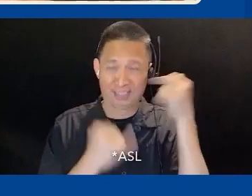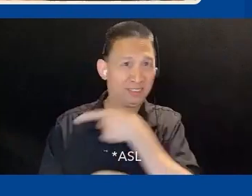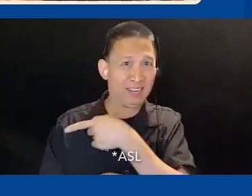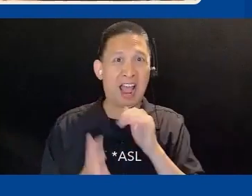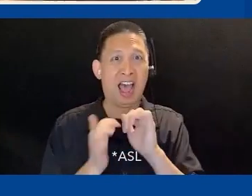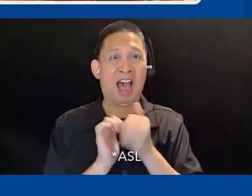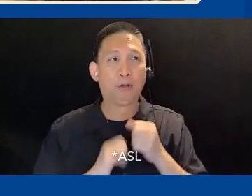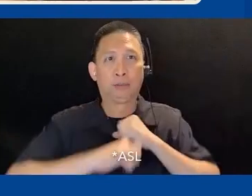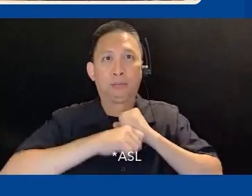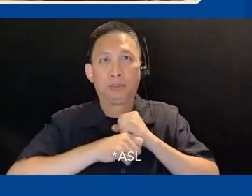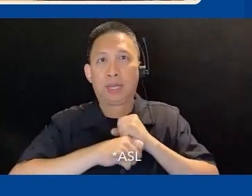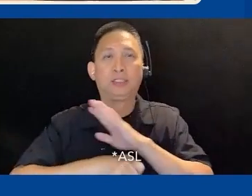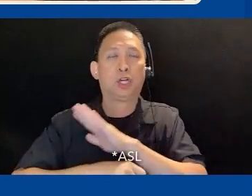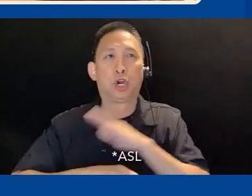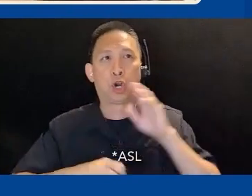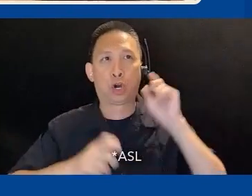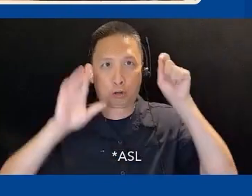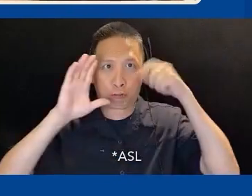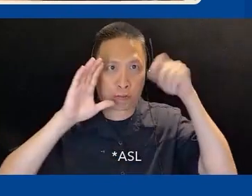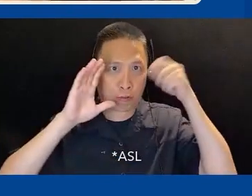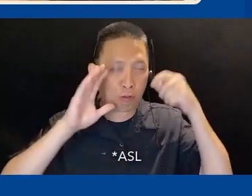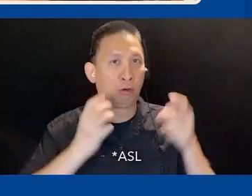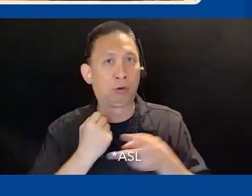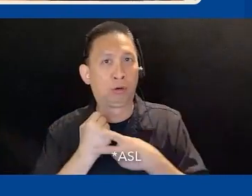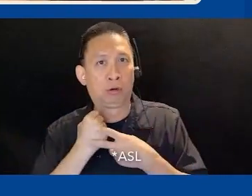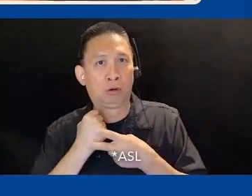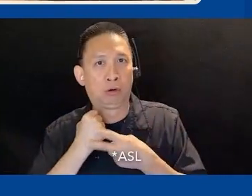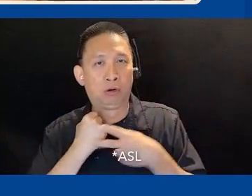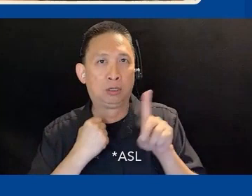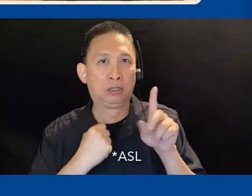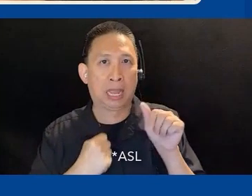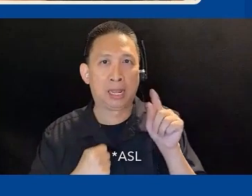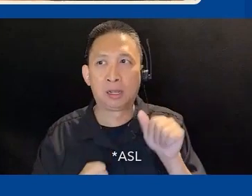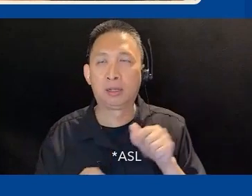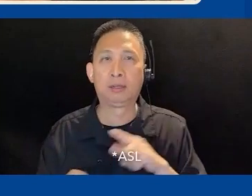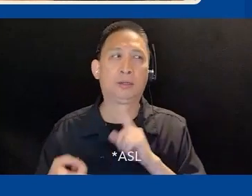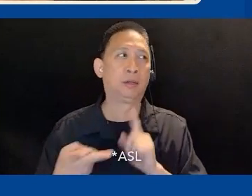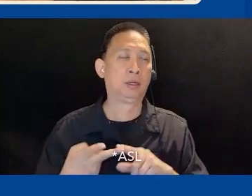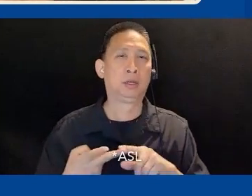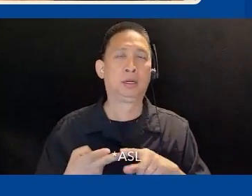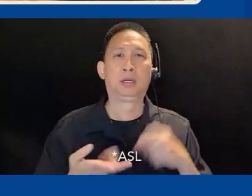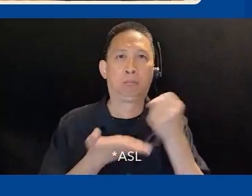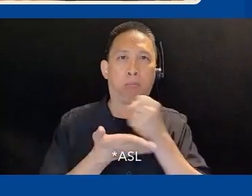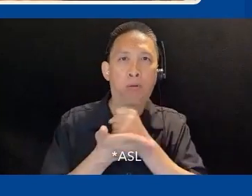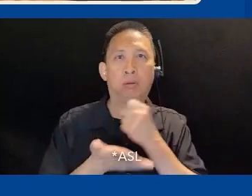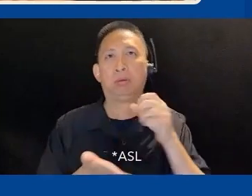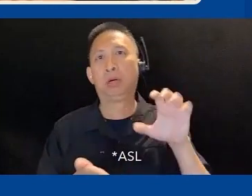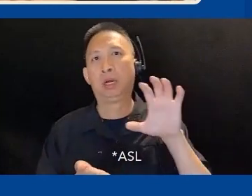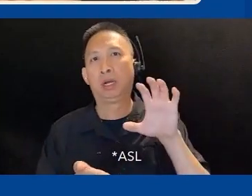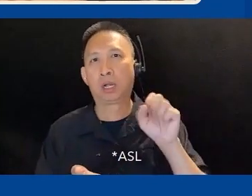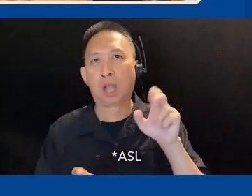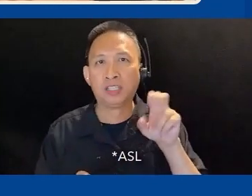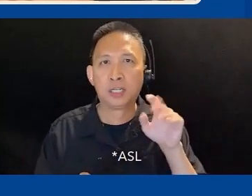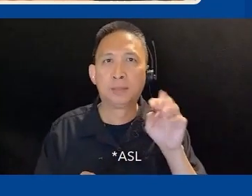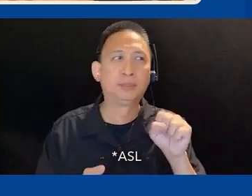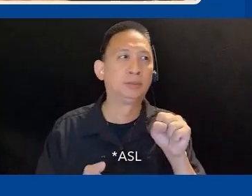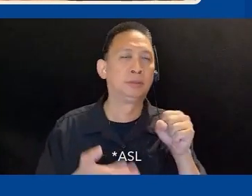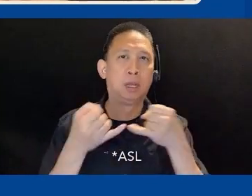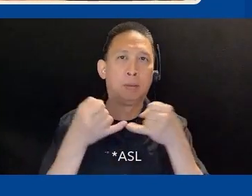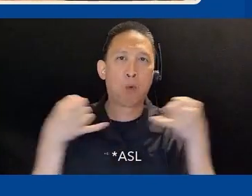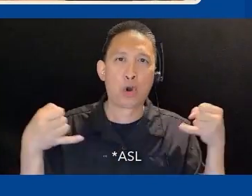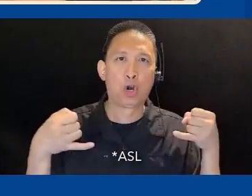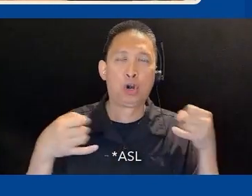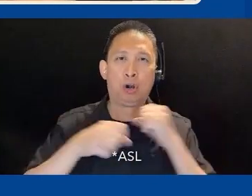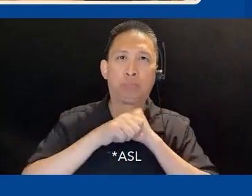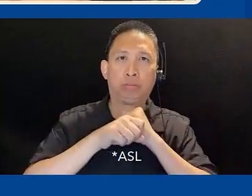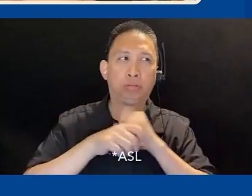data, you know, having to deal with customs and border protection, in terms of dealing with the authorities in